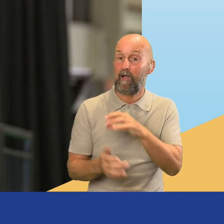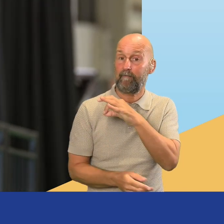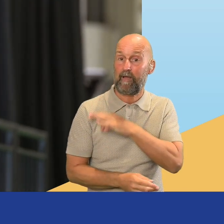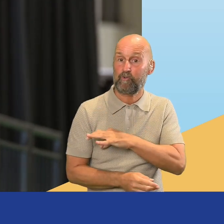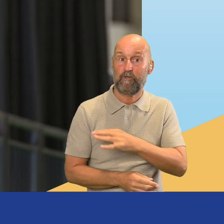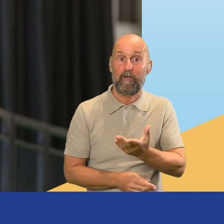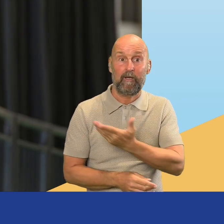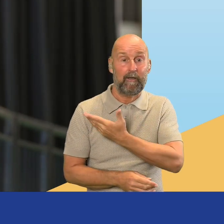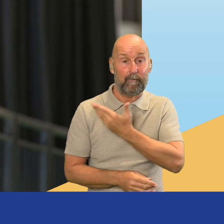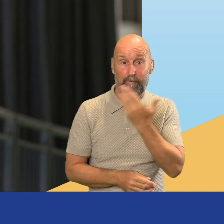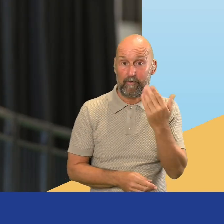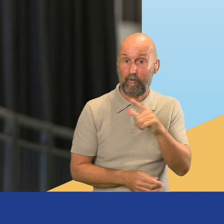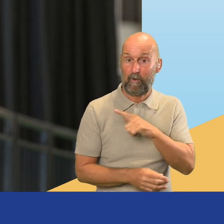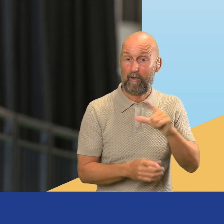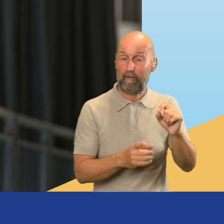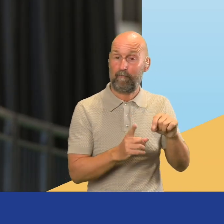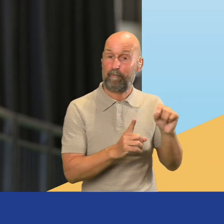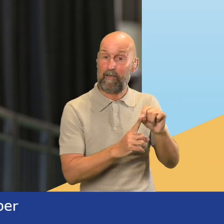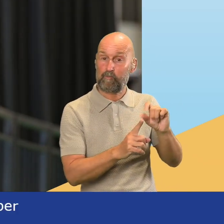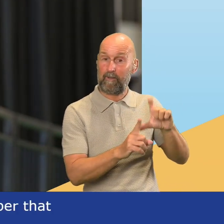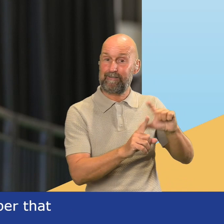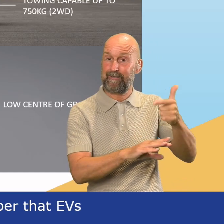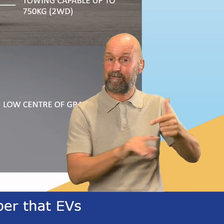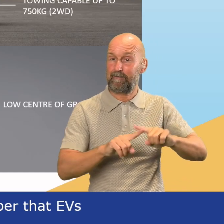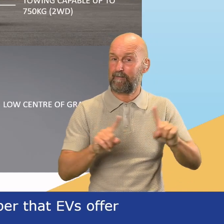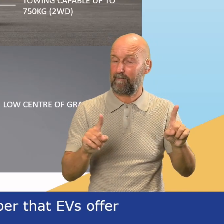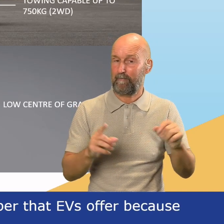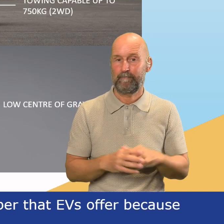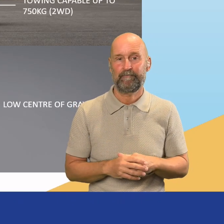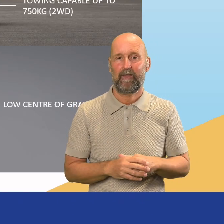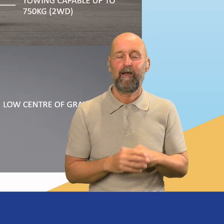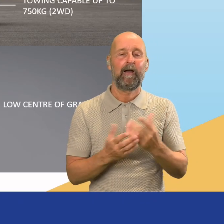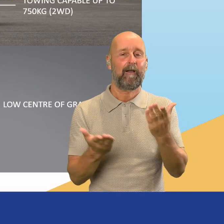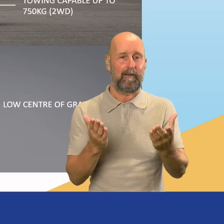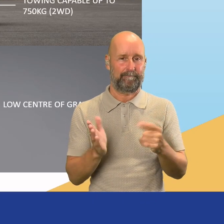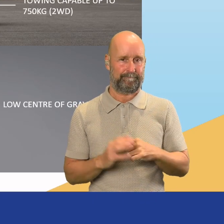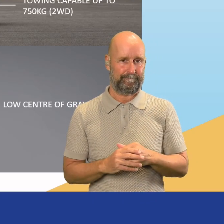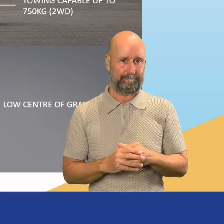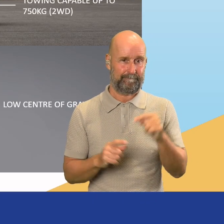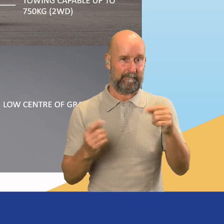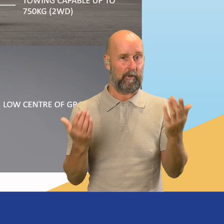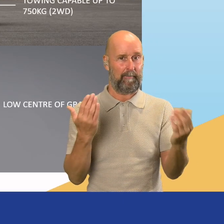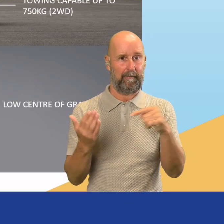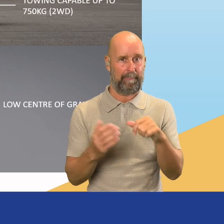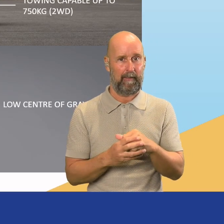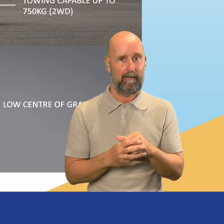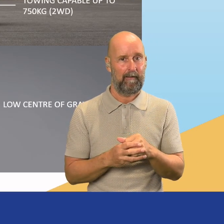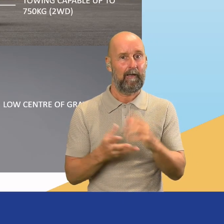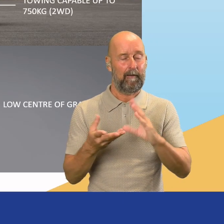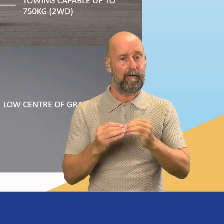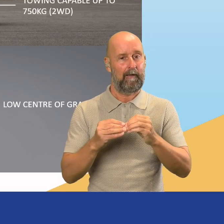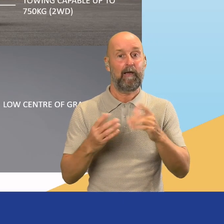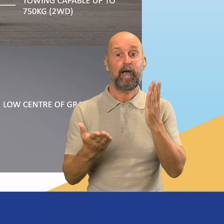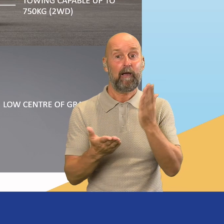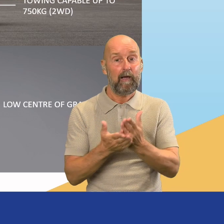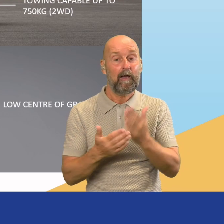to follow the constraints that a petrol or diesel vehicle does. So first of all, I'm going to compare Aria here. Now, Aria is a bespoke EV platform. It can